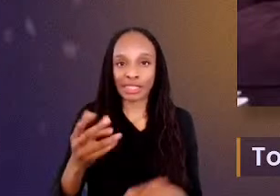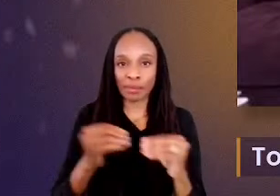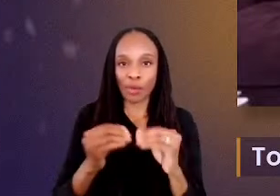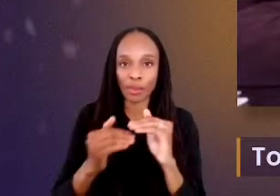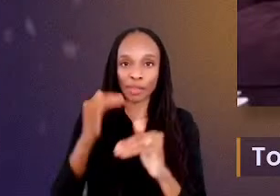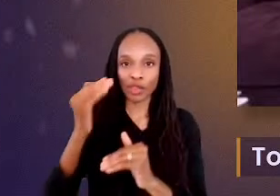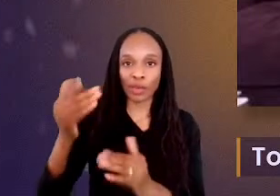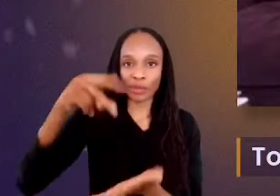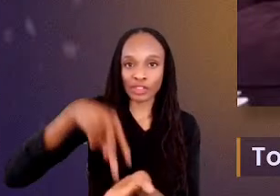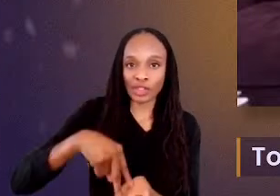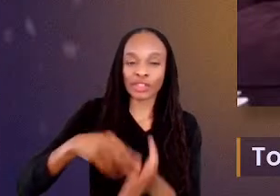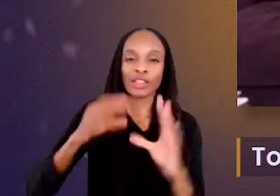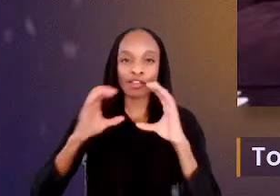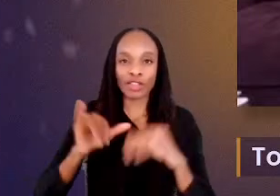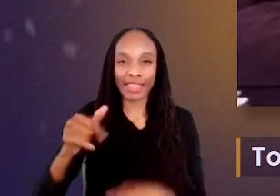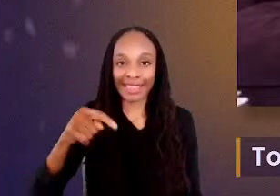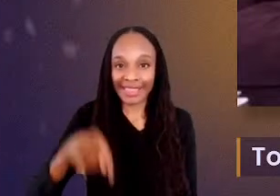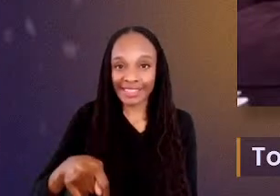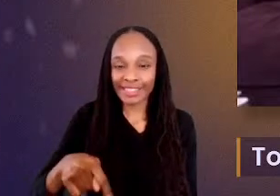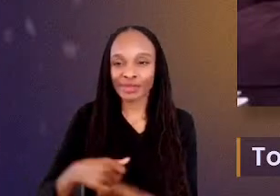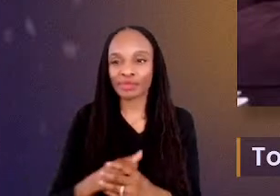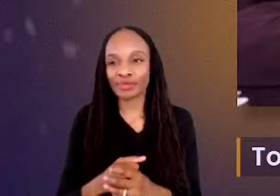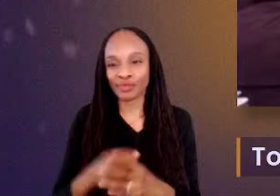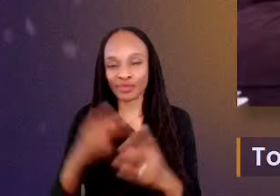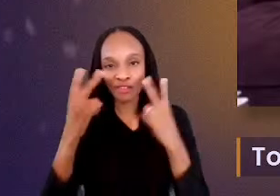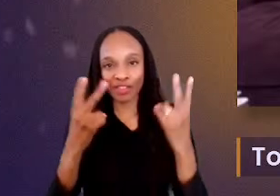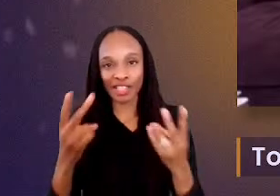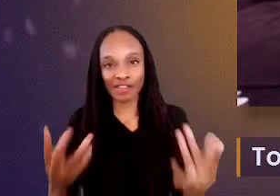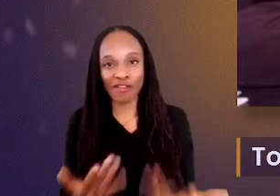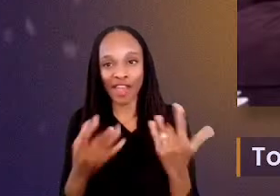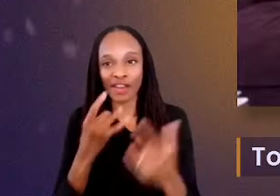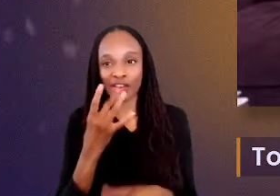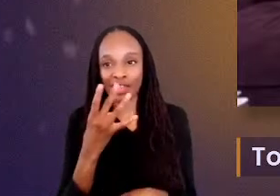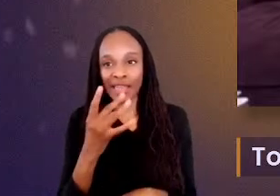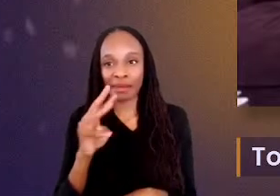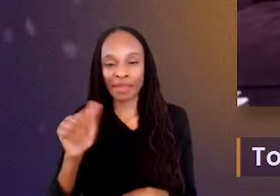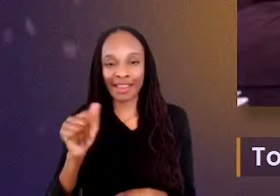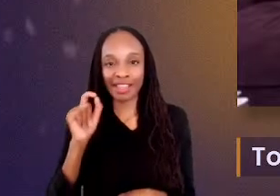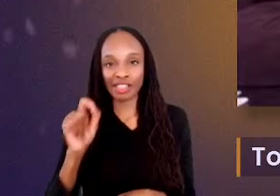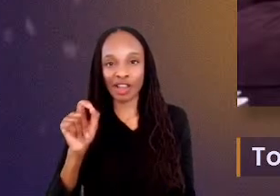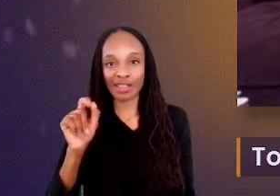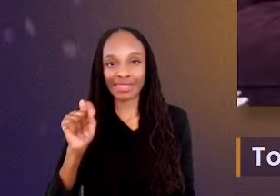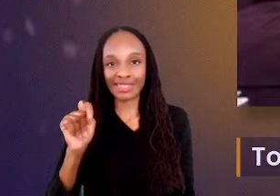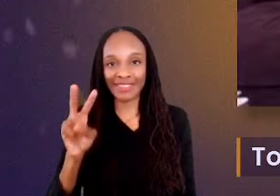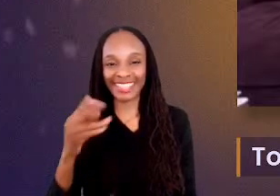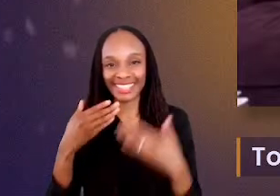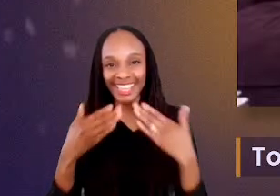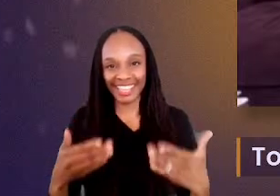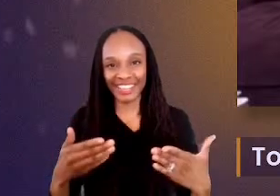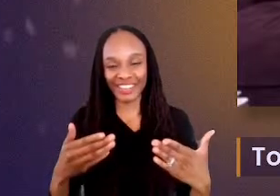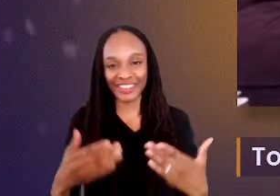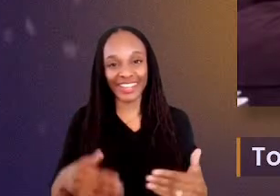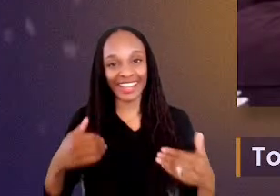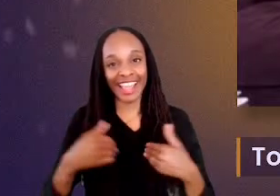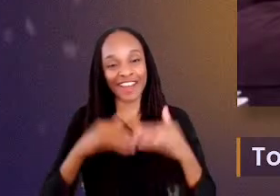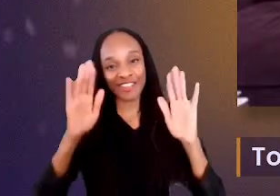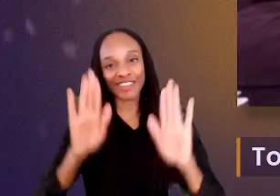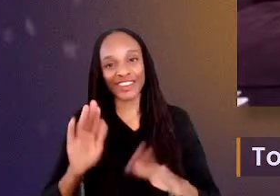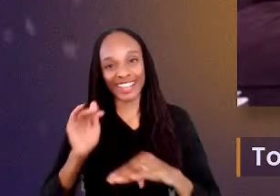Resilience conversations like this one, visit firelightmedia.tv. Thank you and have a great evening.